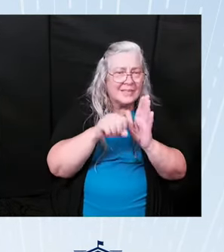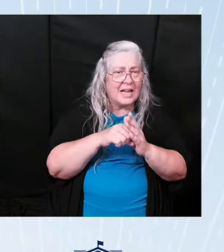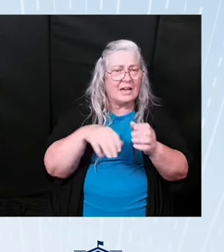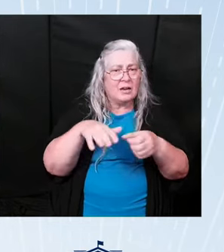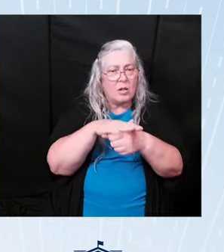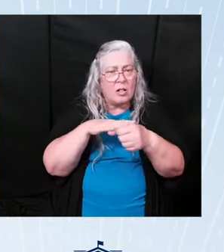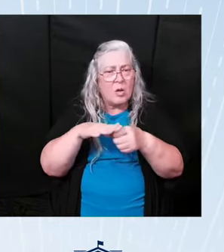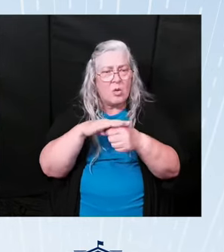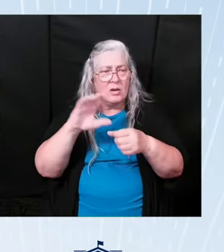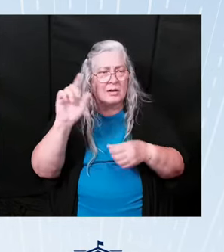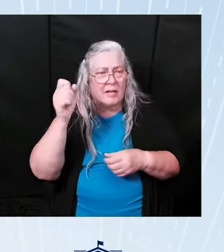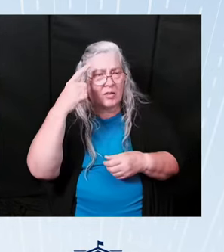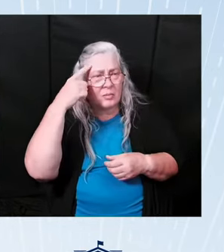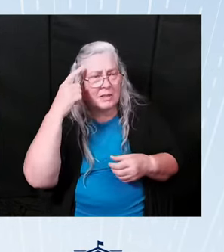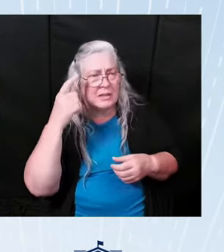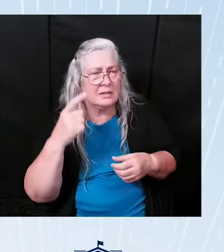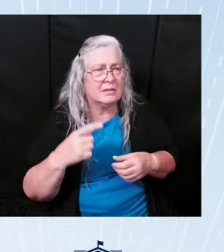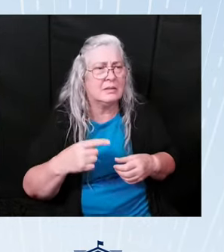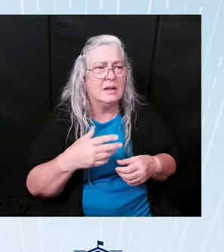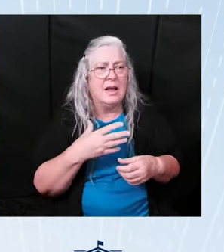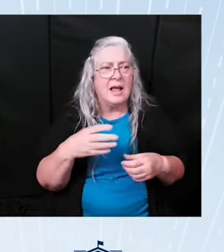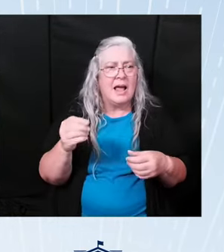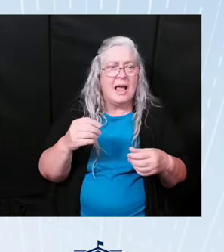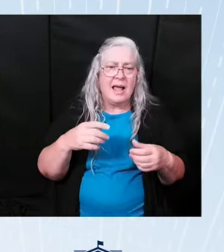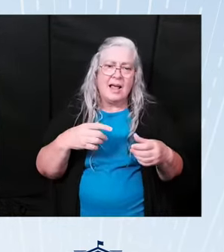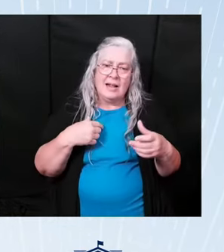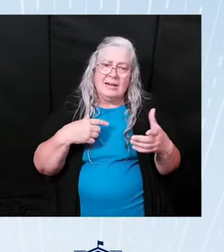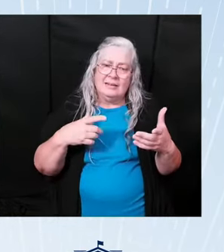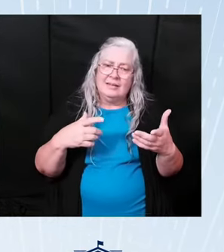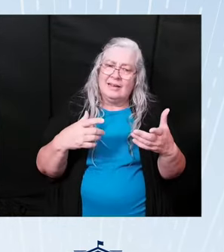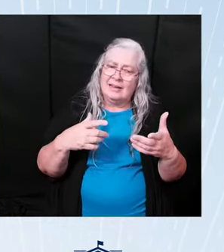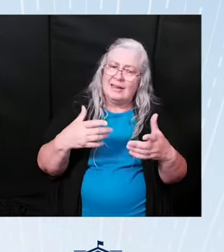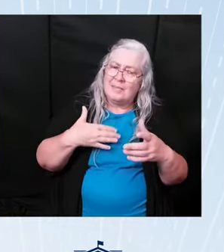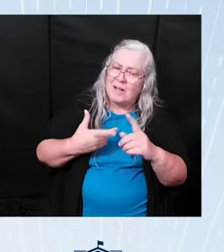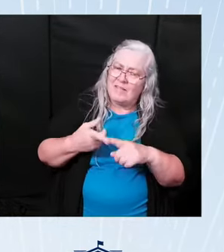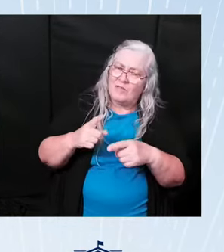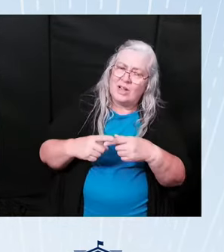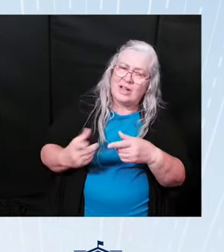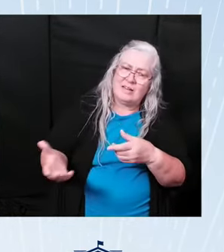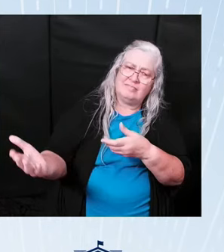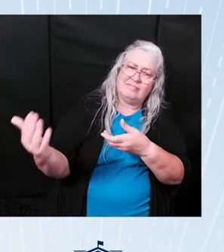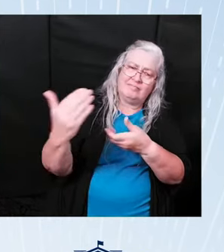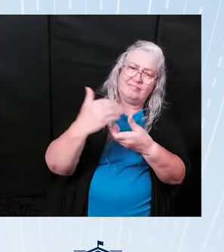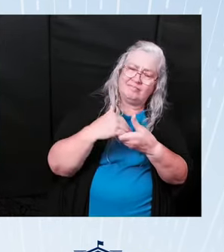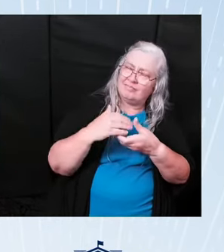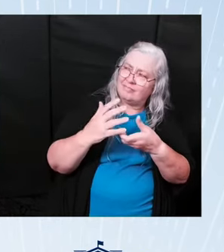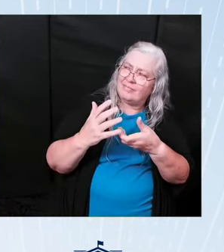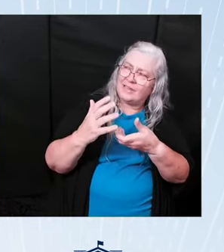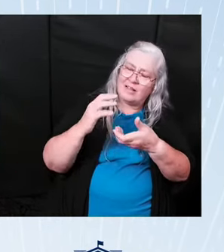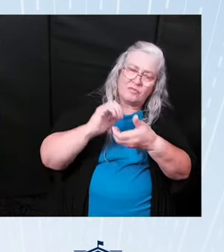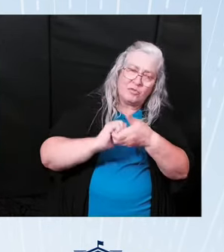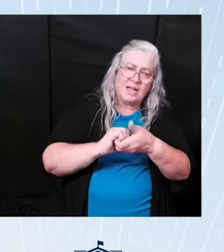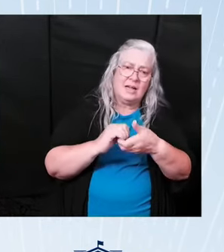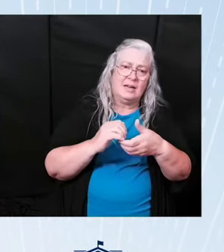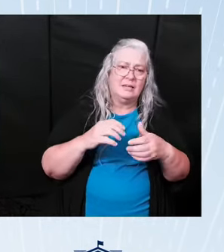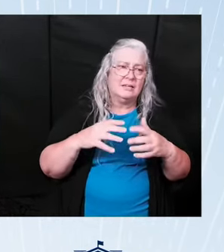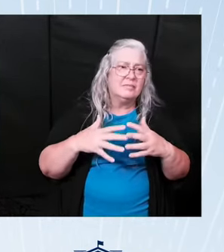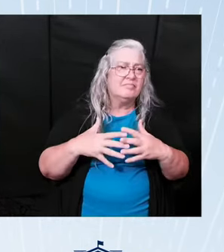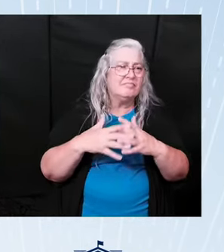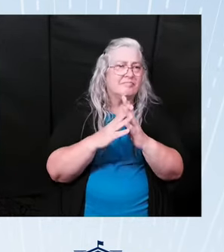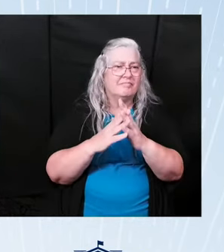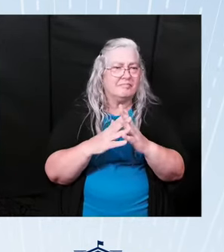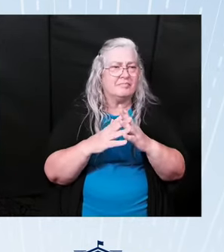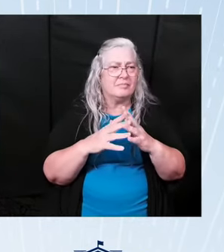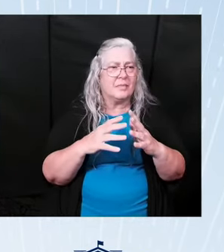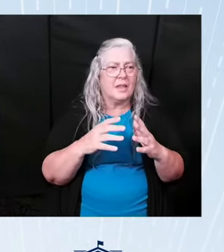pleased to turn it over to my friend and partner in implementation. We have a little bit of an unusual structure in this White House. Some of you may know I've been around